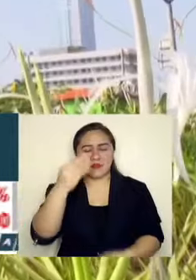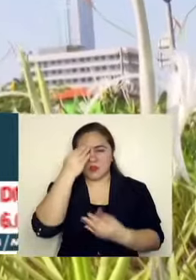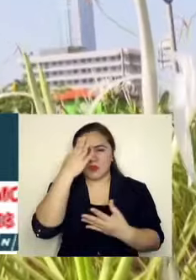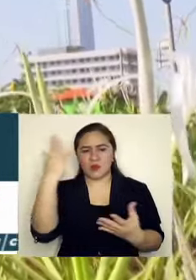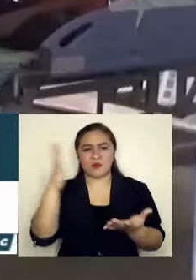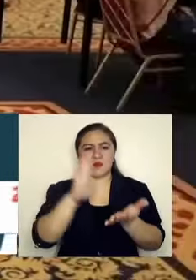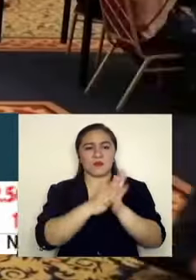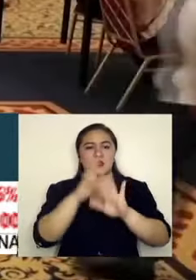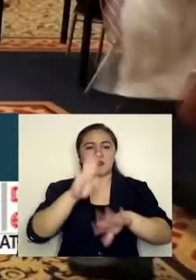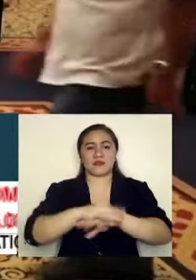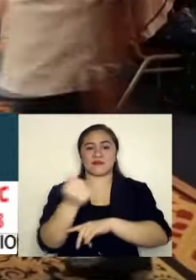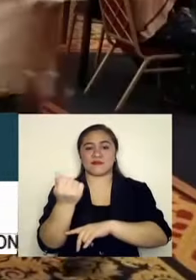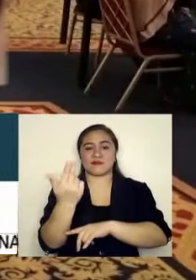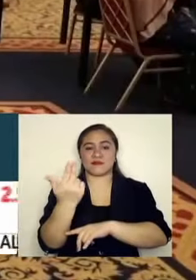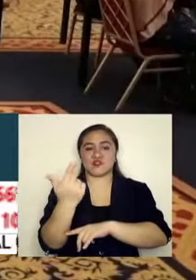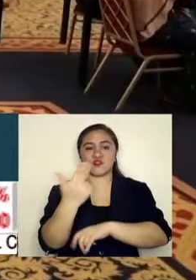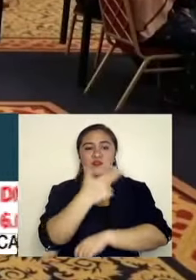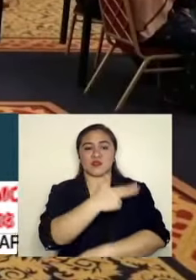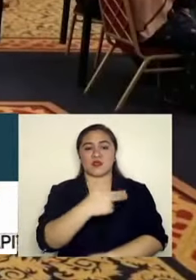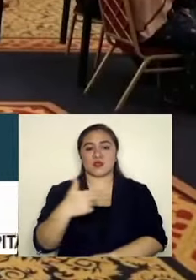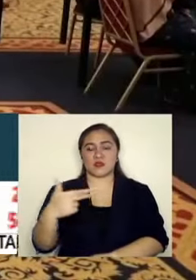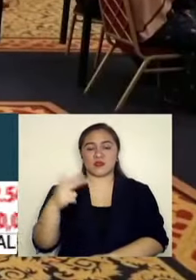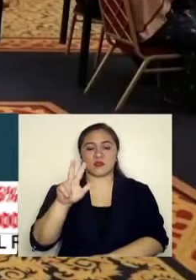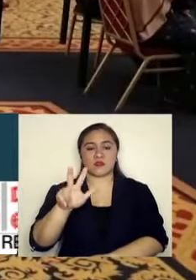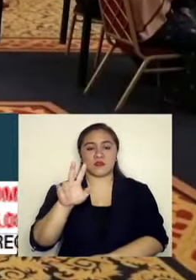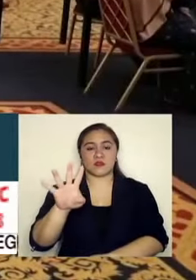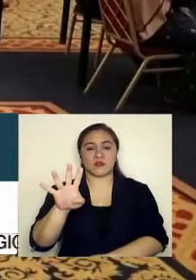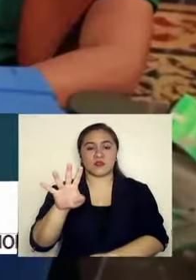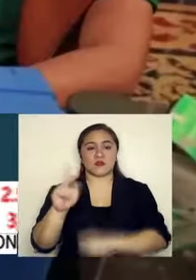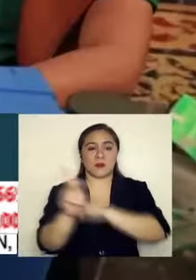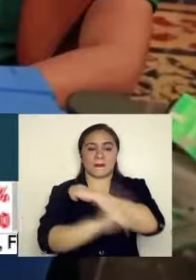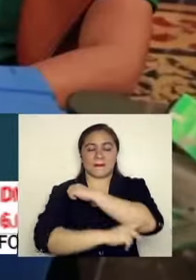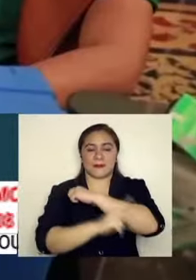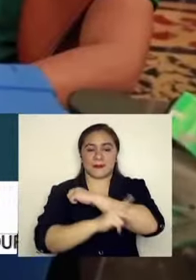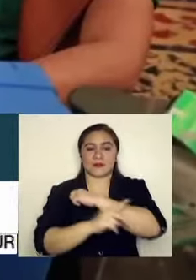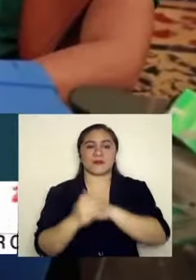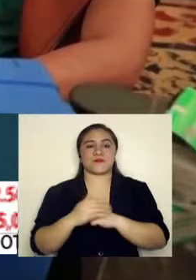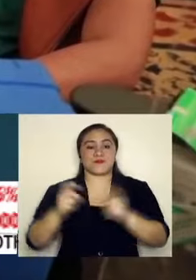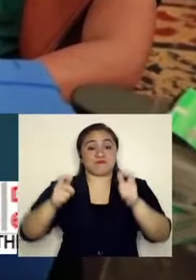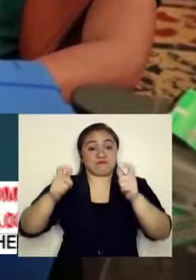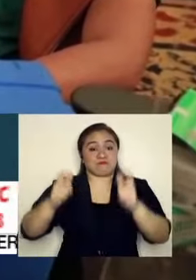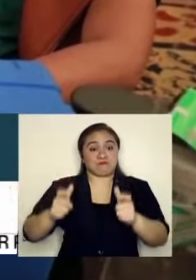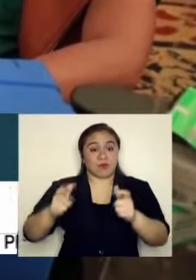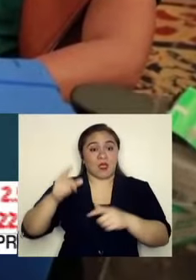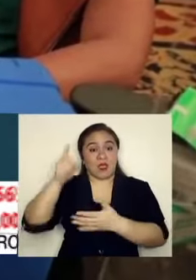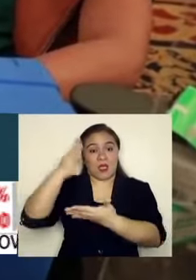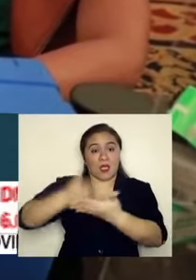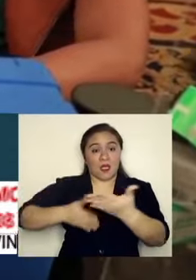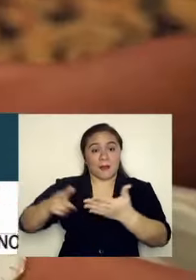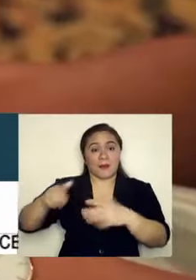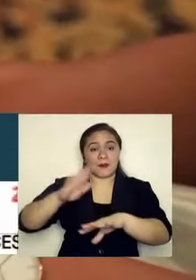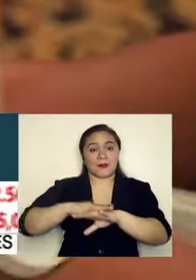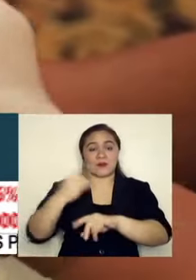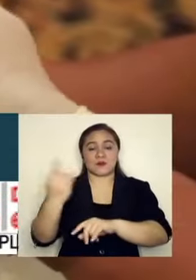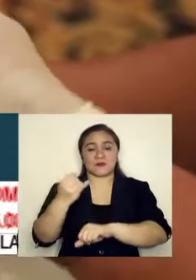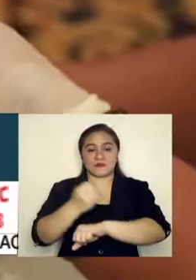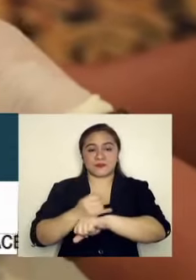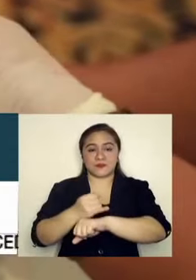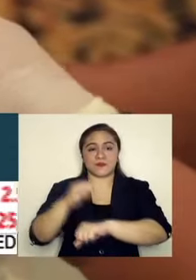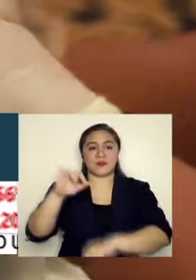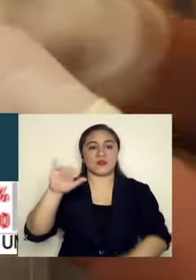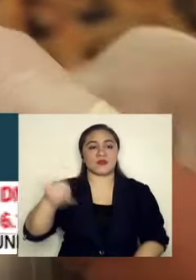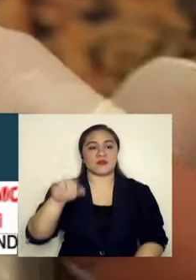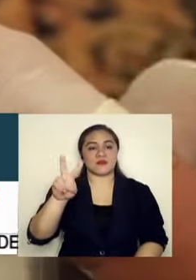in 13 of Indonesia's 34 provinces. Indonesia's partial lockdown has been limited to the island of Java and